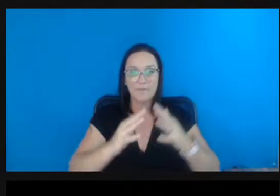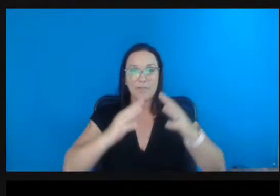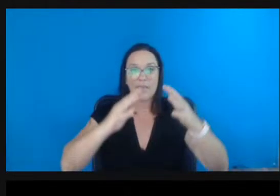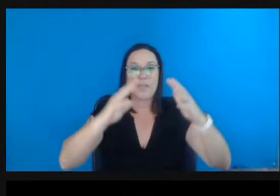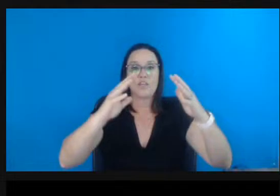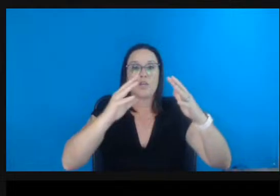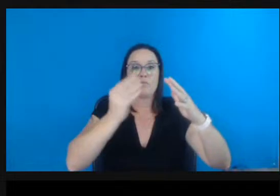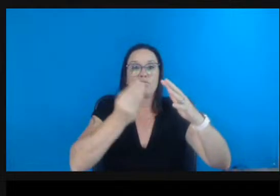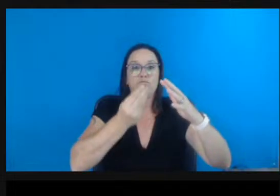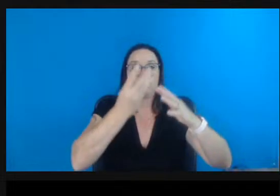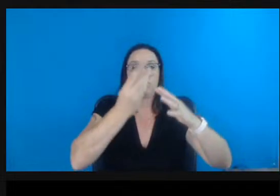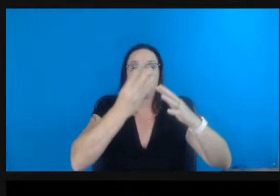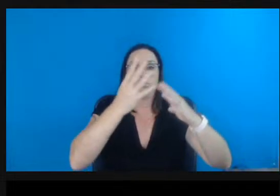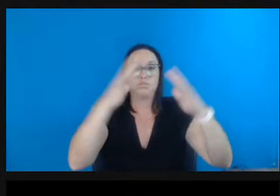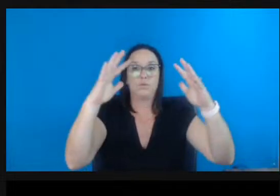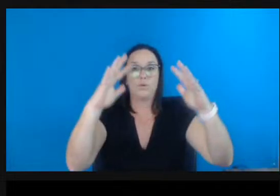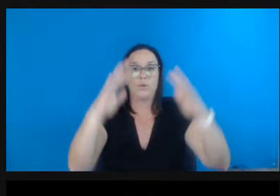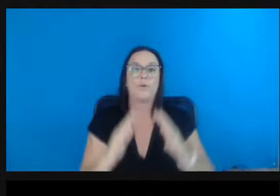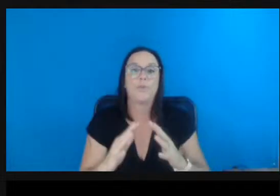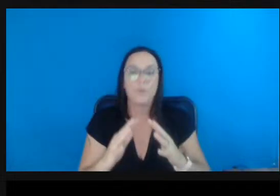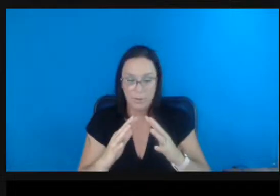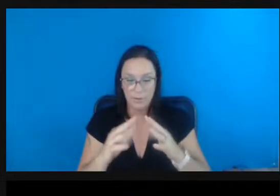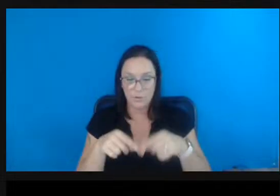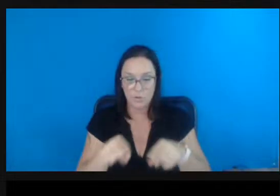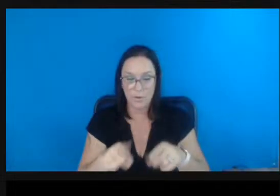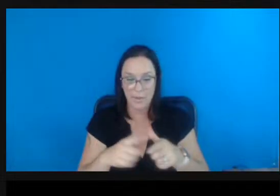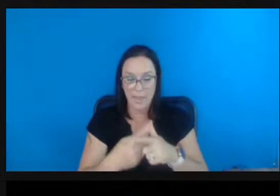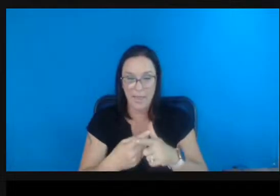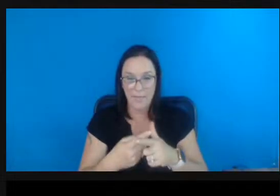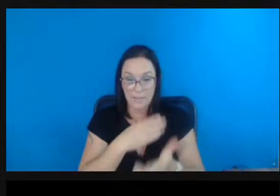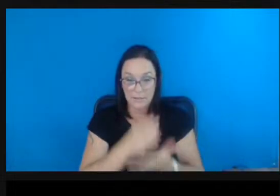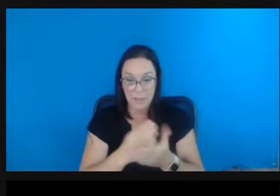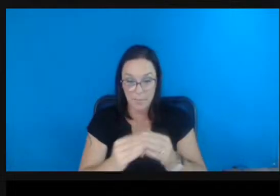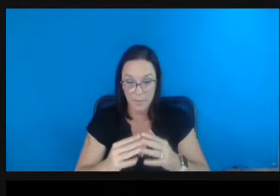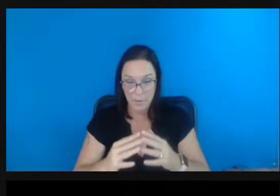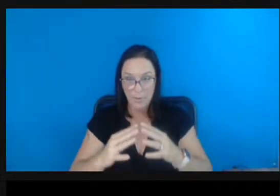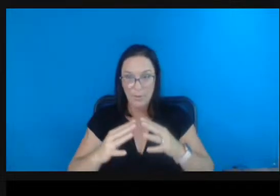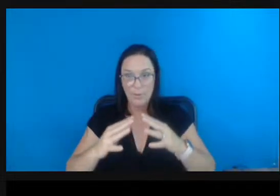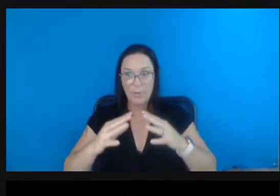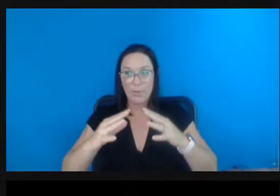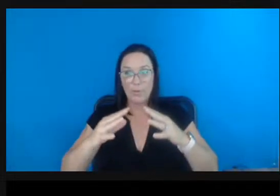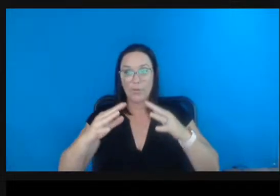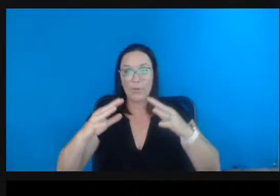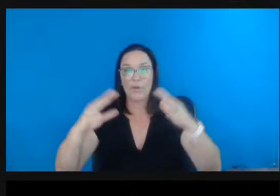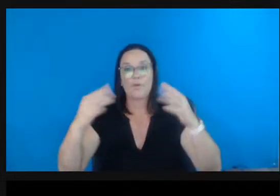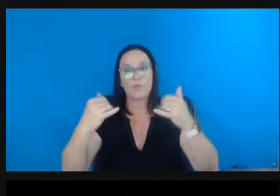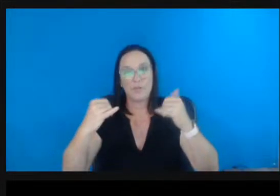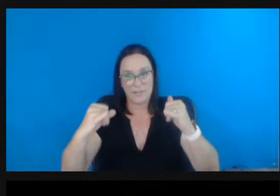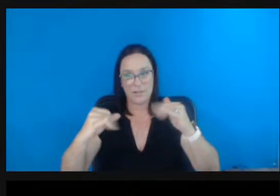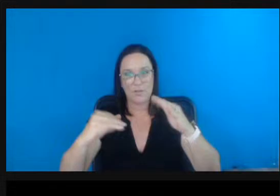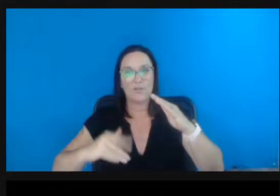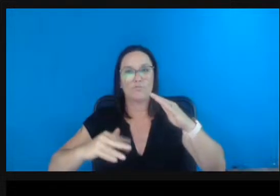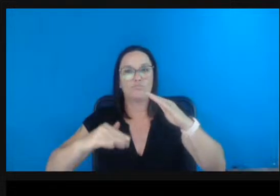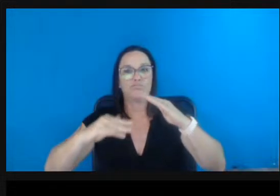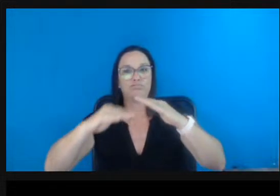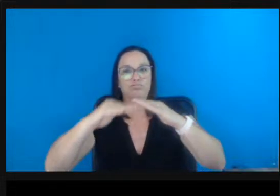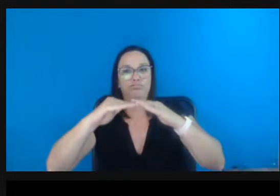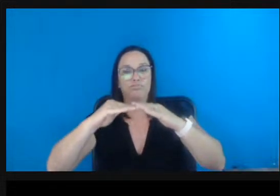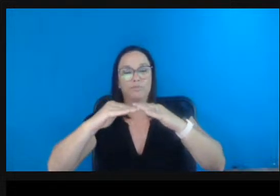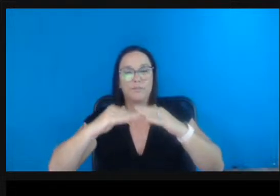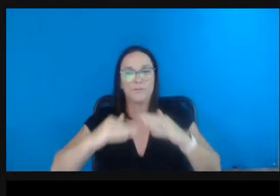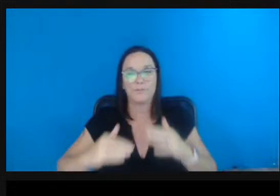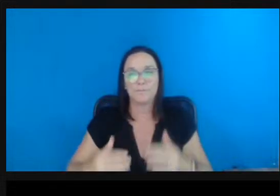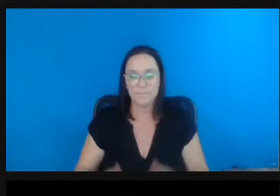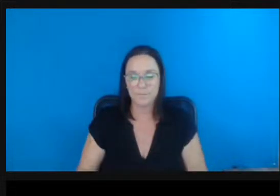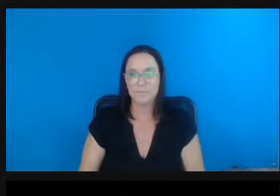episode 21, the deflation during, and then since then the recovery coming. You can see we've still got a ways to go to reach, if this is the threshold, we still have a ways to